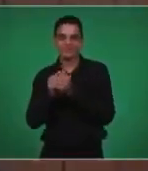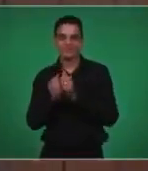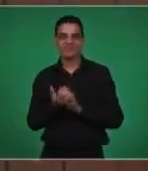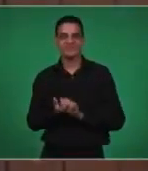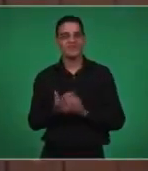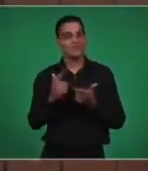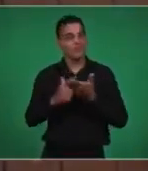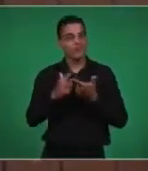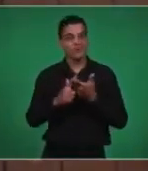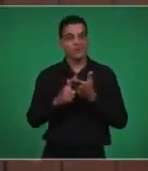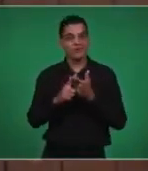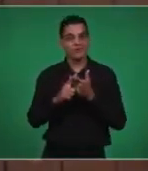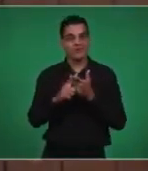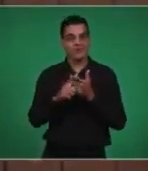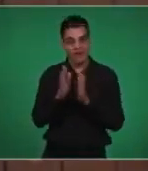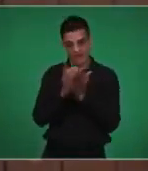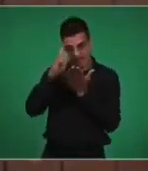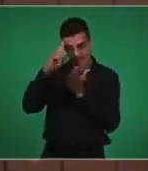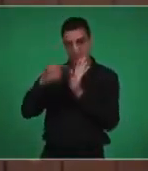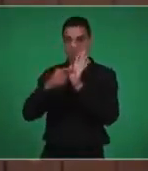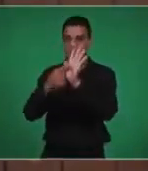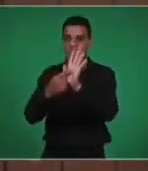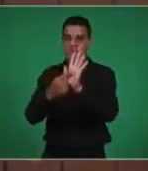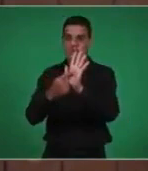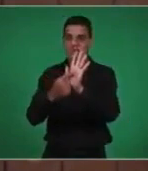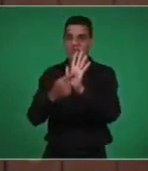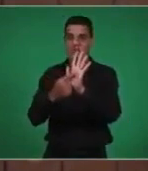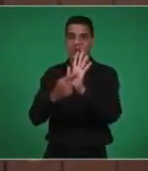Because pastor, the Bible says,